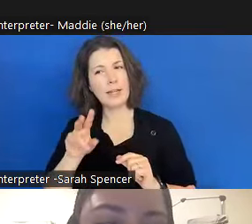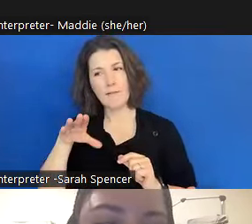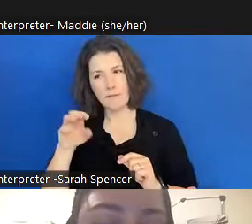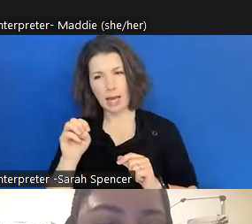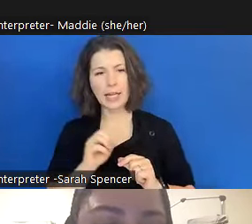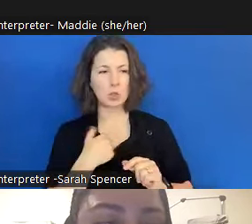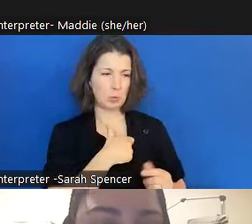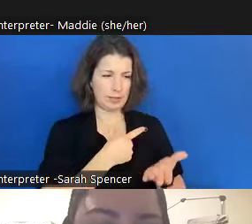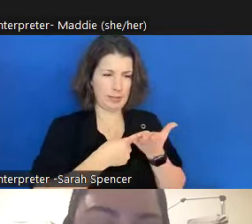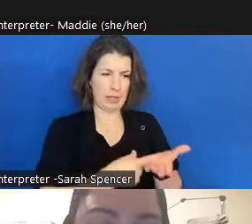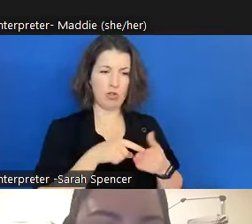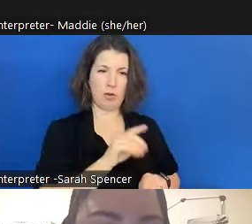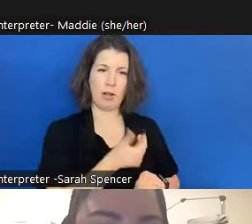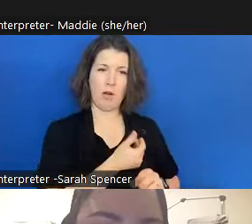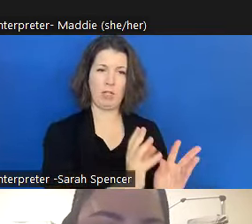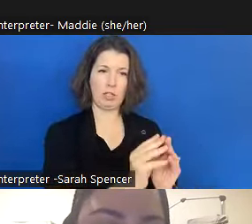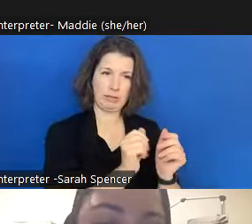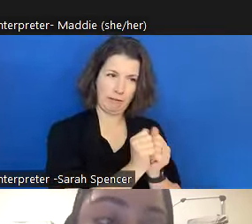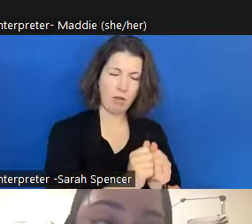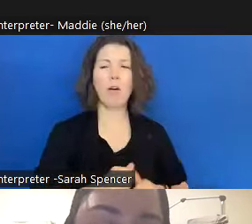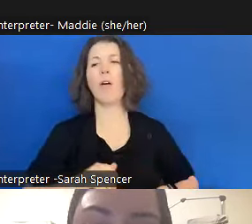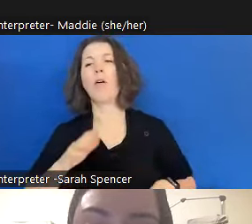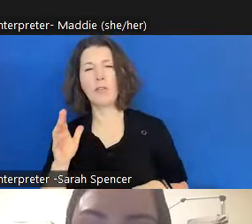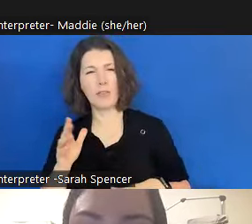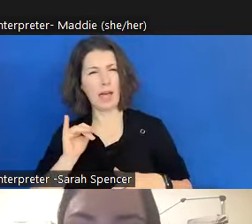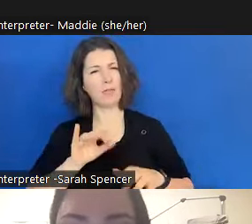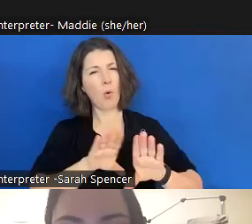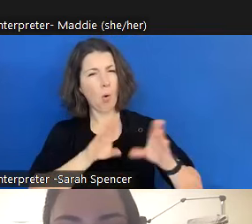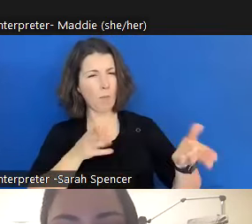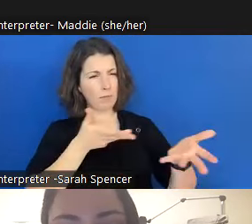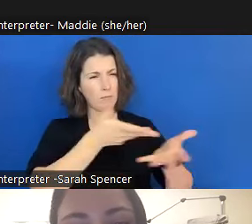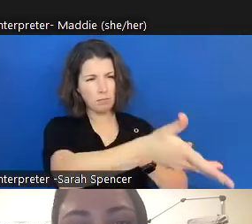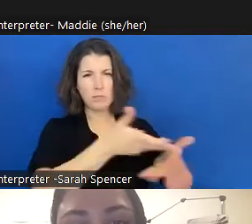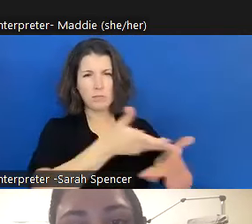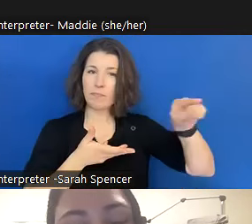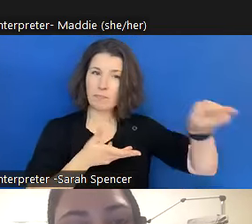And so it's really nice to kind of keep an open dialogue between us.